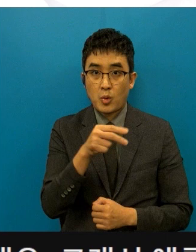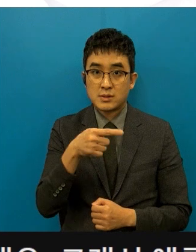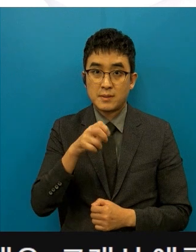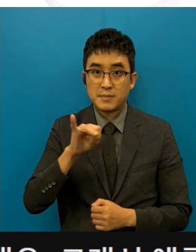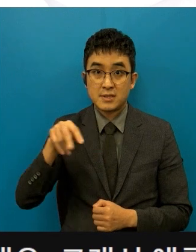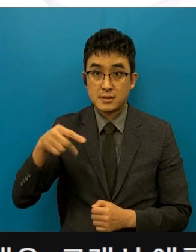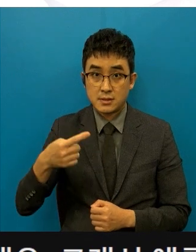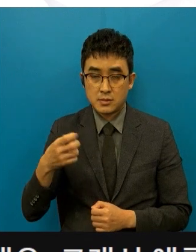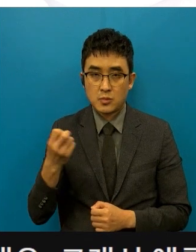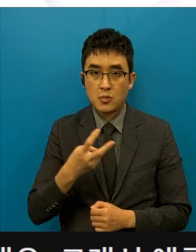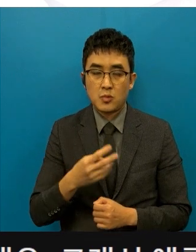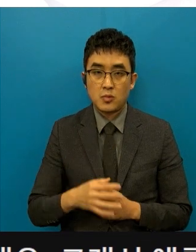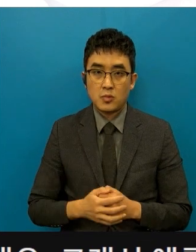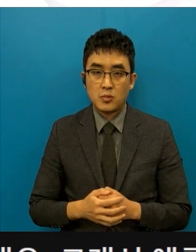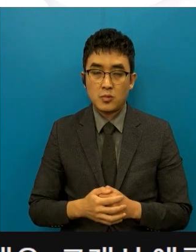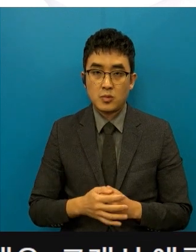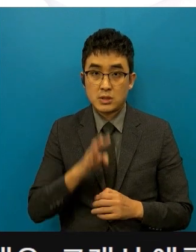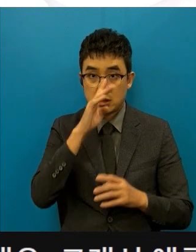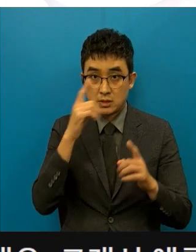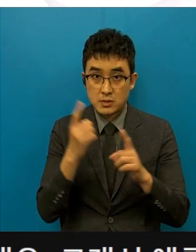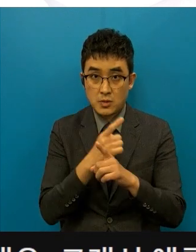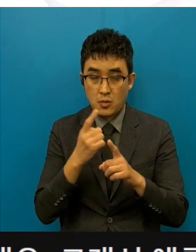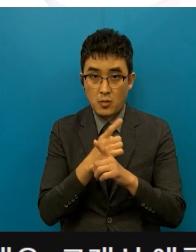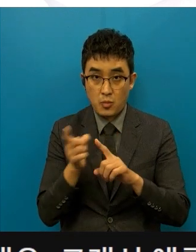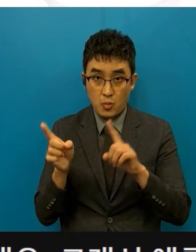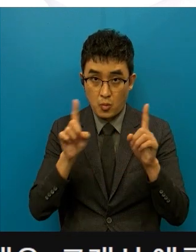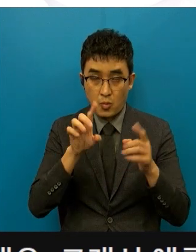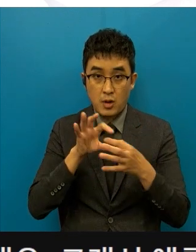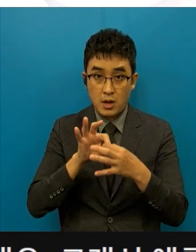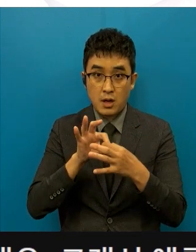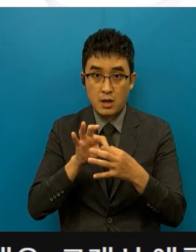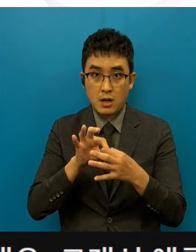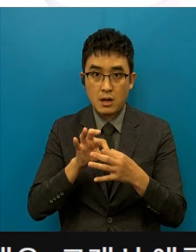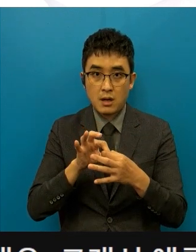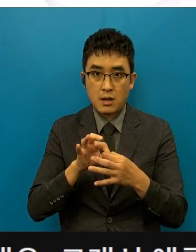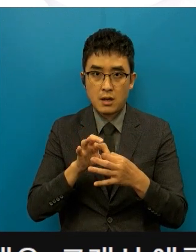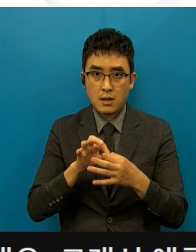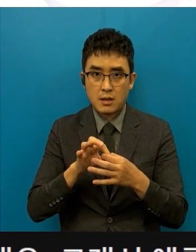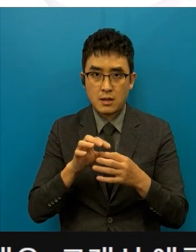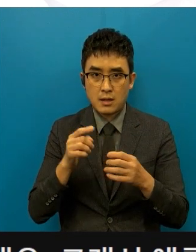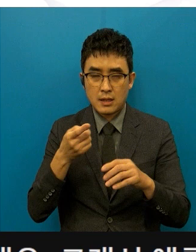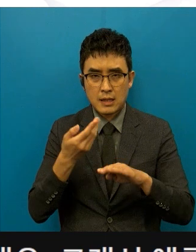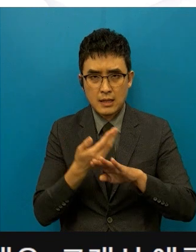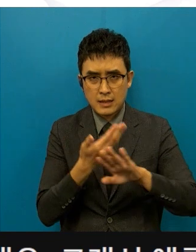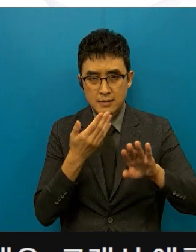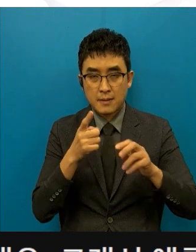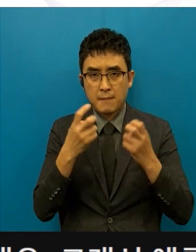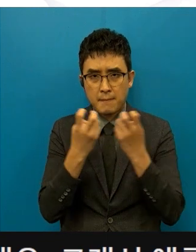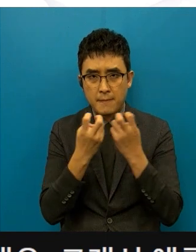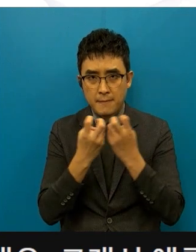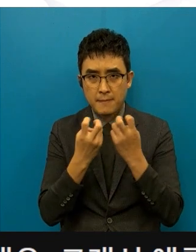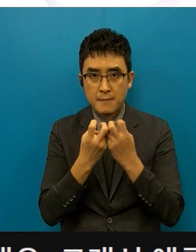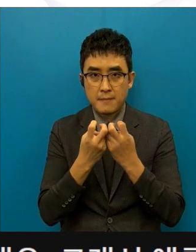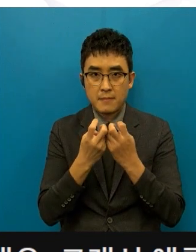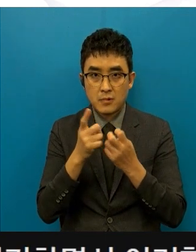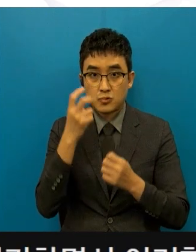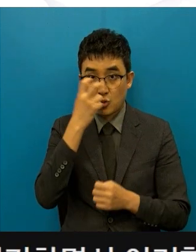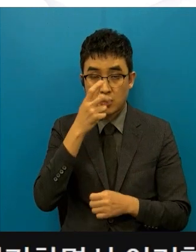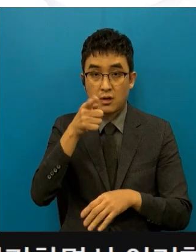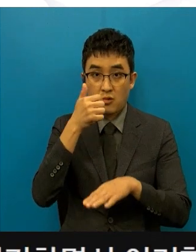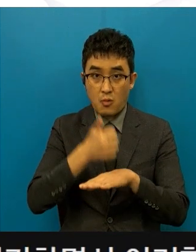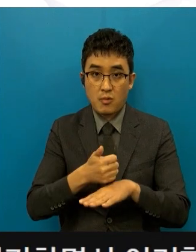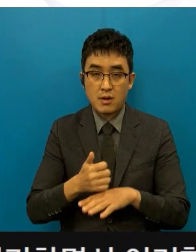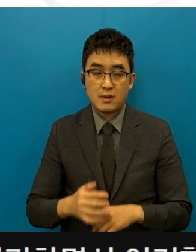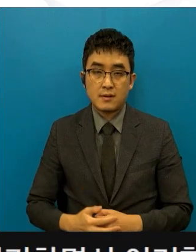Religious groups and academic groups concerned about the potential side effect of the promoting